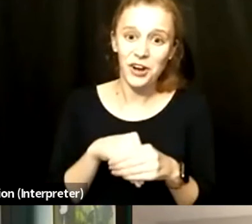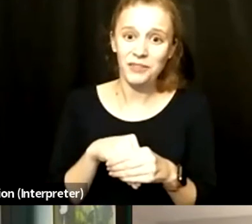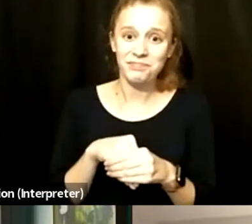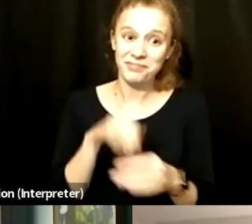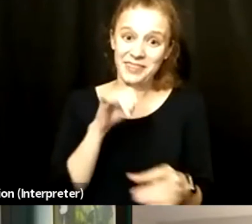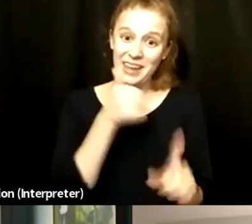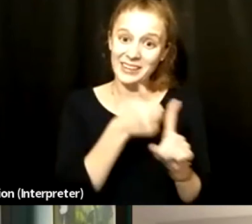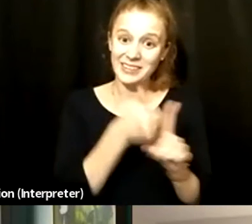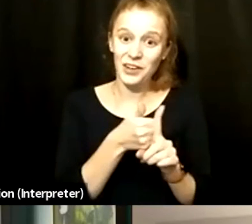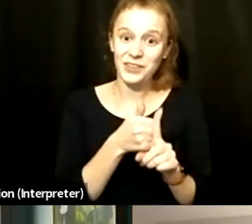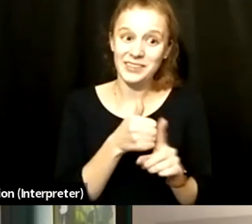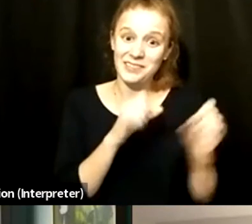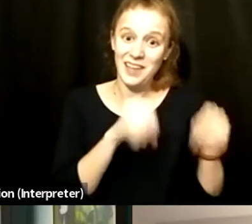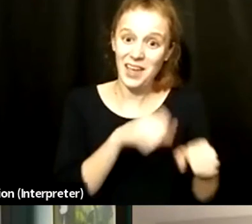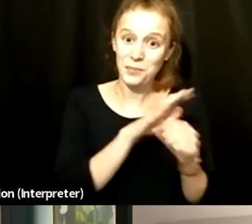on people.